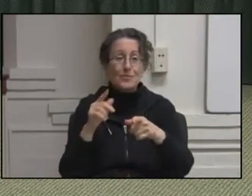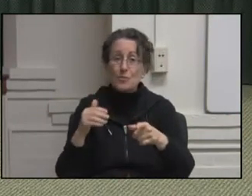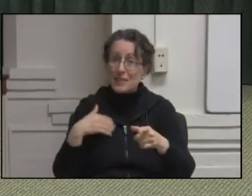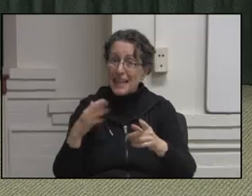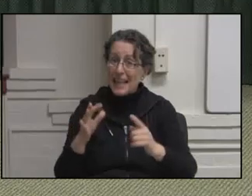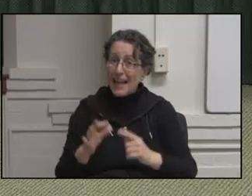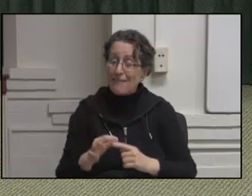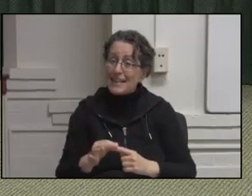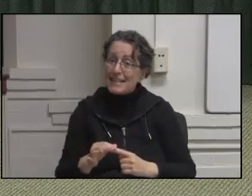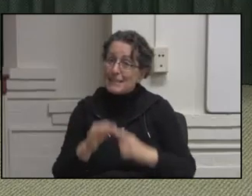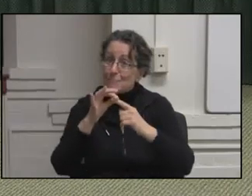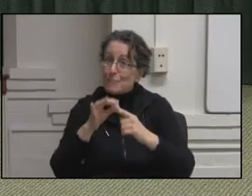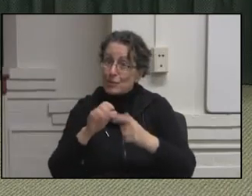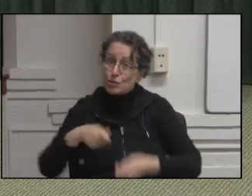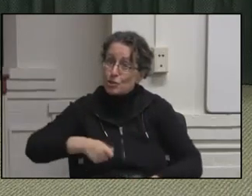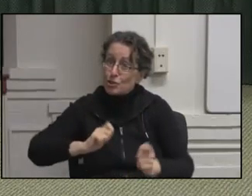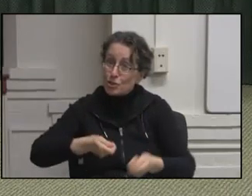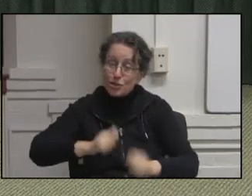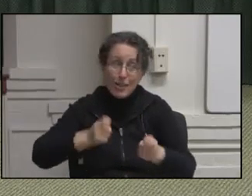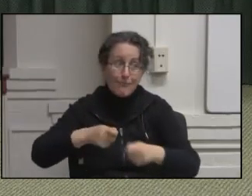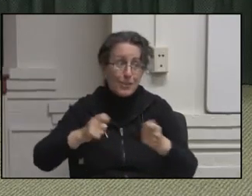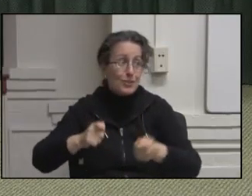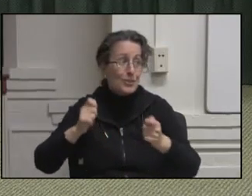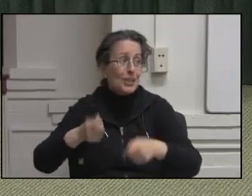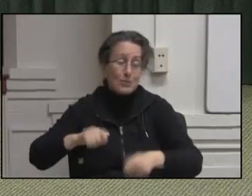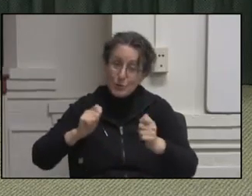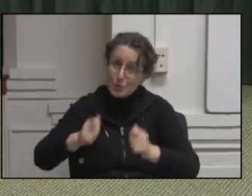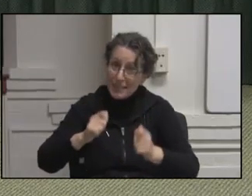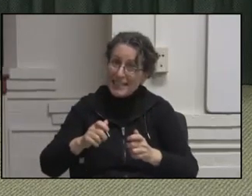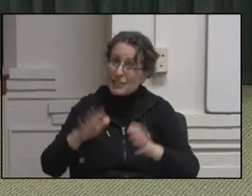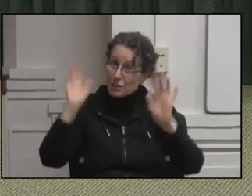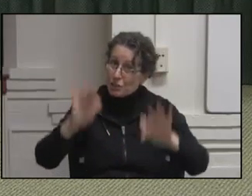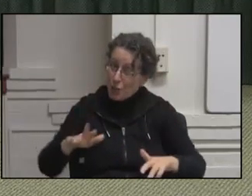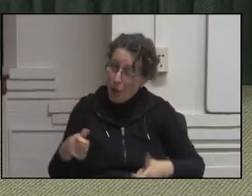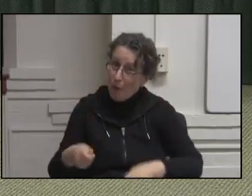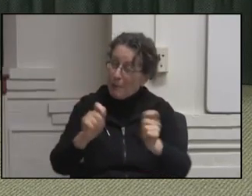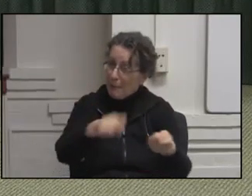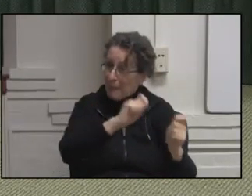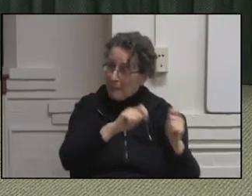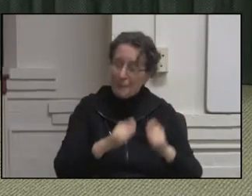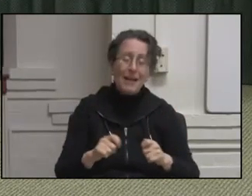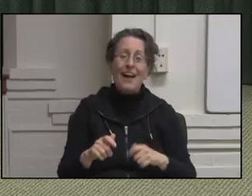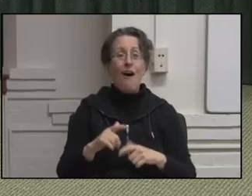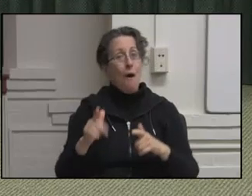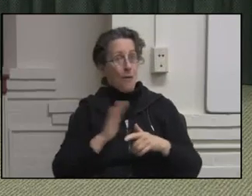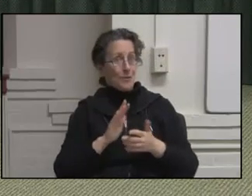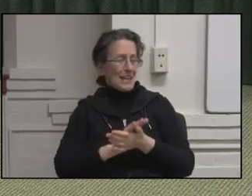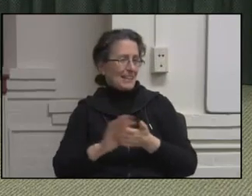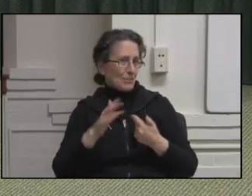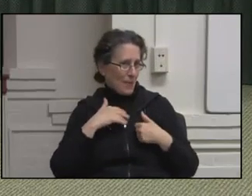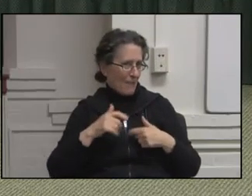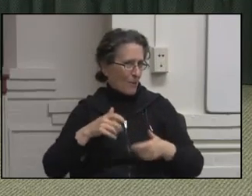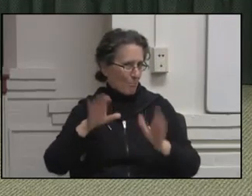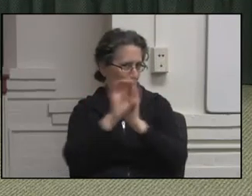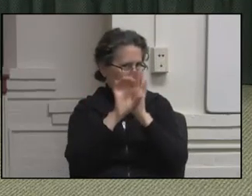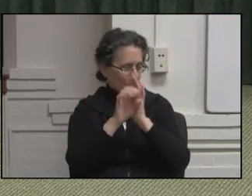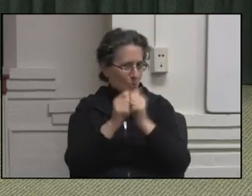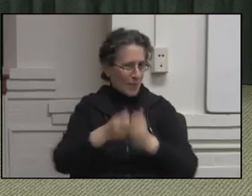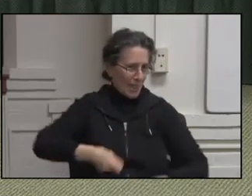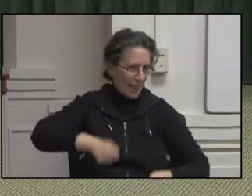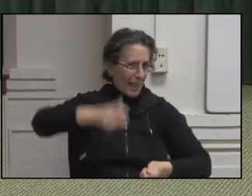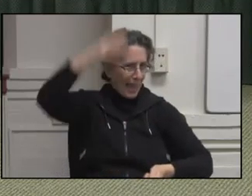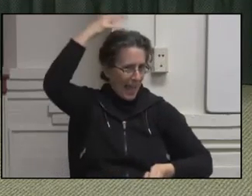the rounded areas? Yes. The snow out of it. Can we do one of those wheels with the shovels and the hats? We're moving on to the other side.